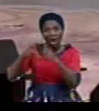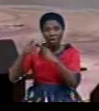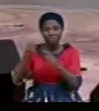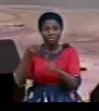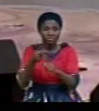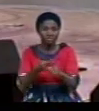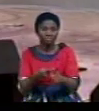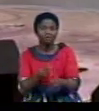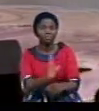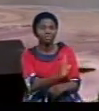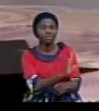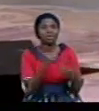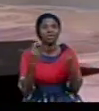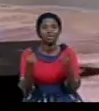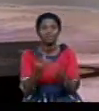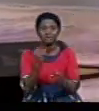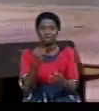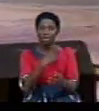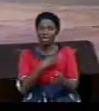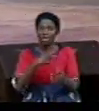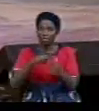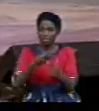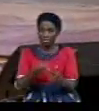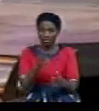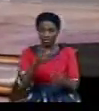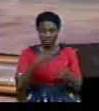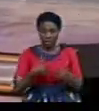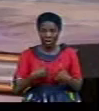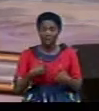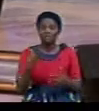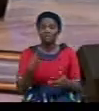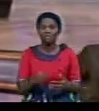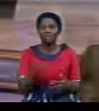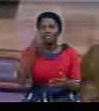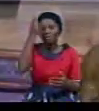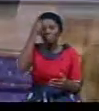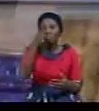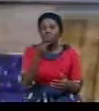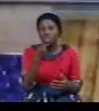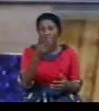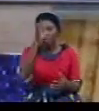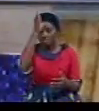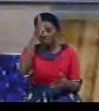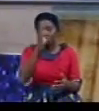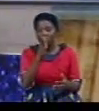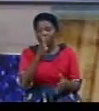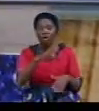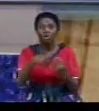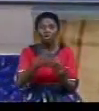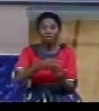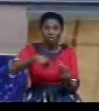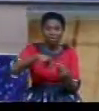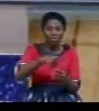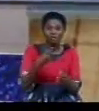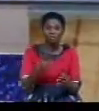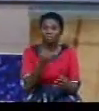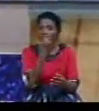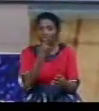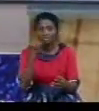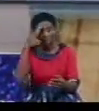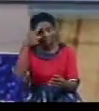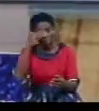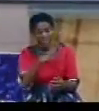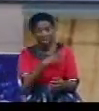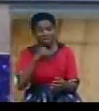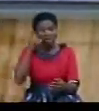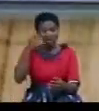their sins and then you find the parents the parents say all over in Israel men and women you've